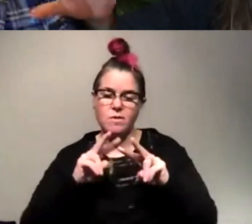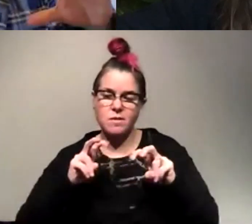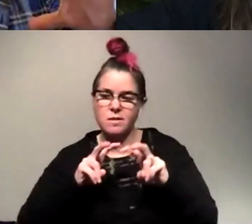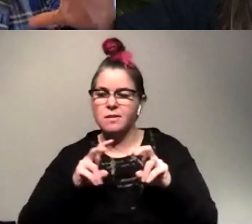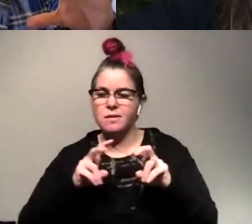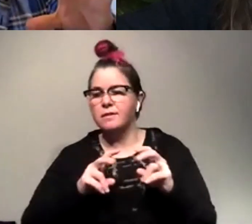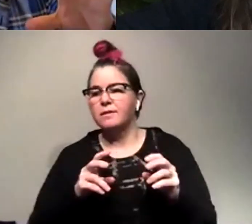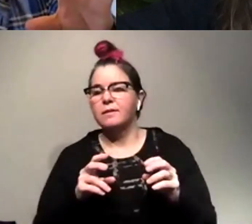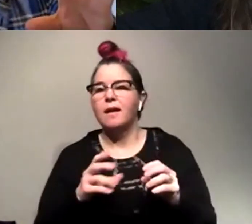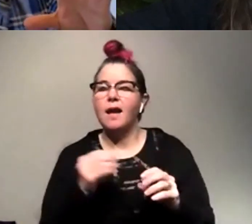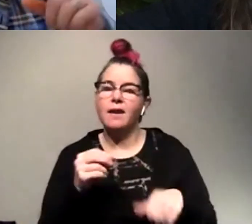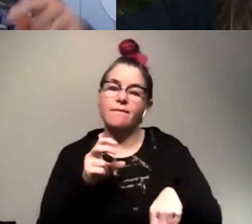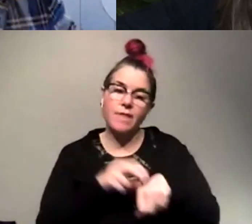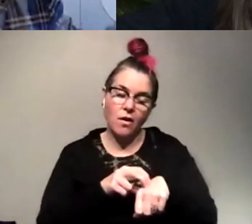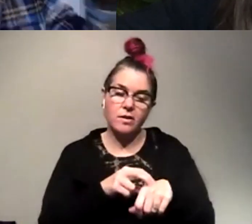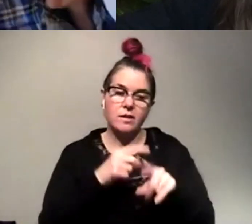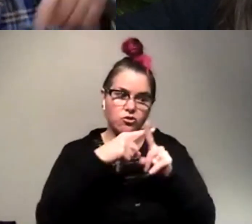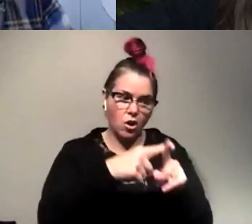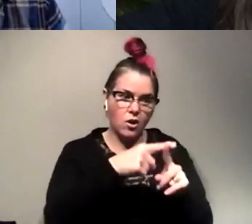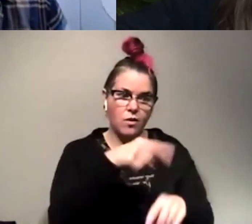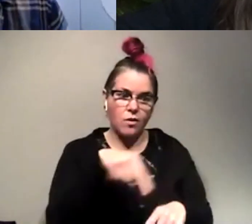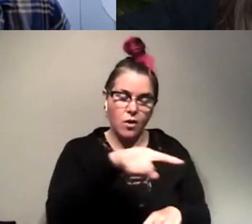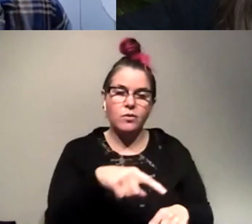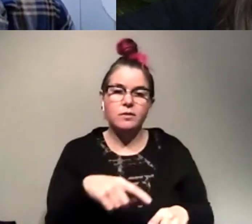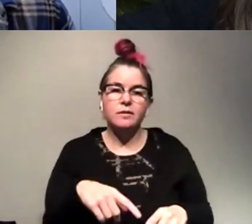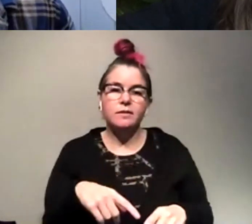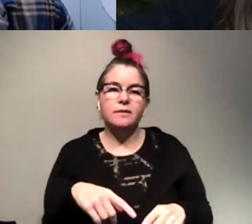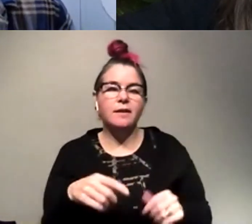viruses that target those, and every